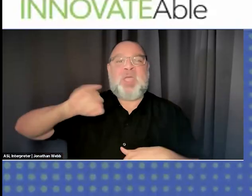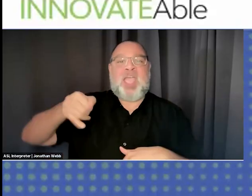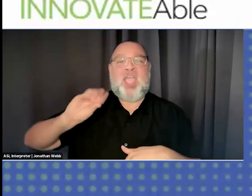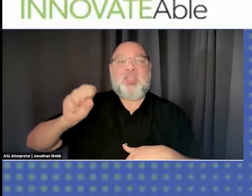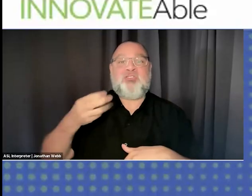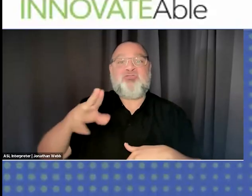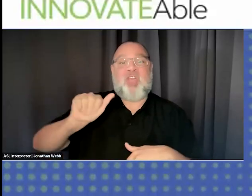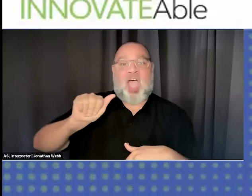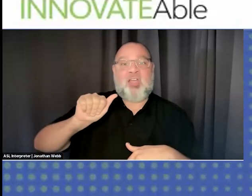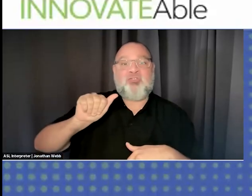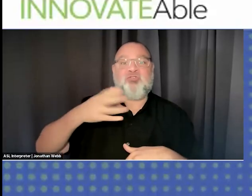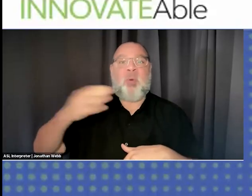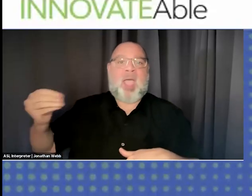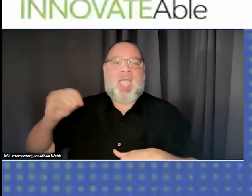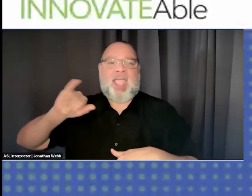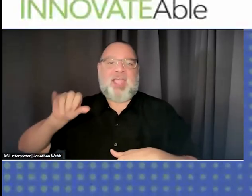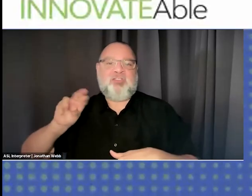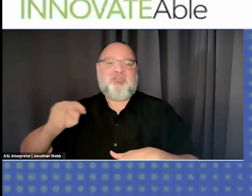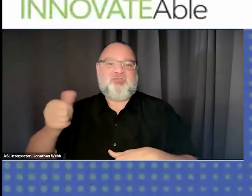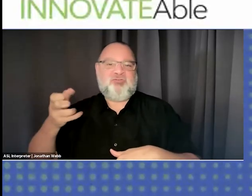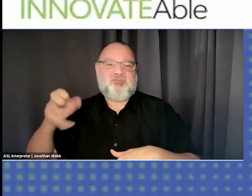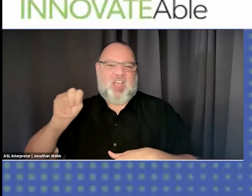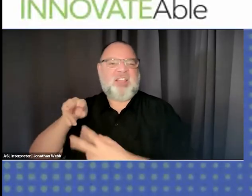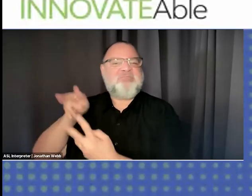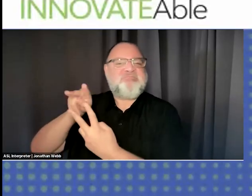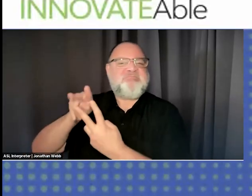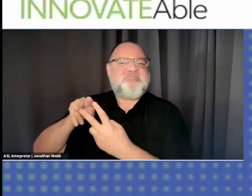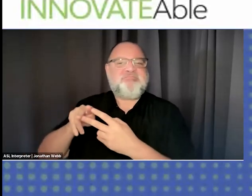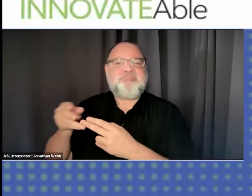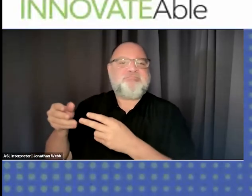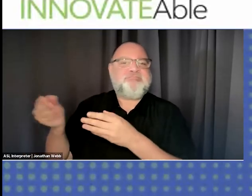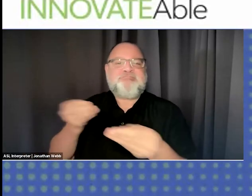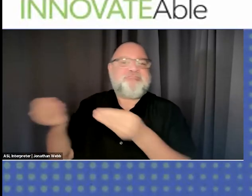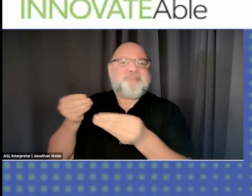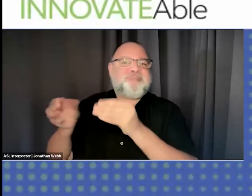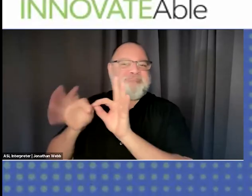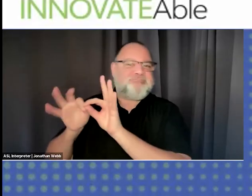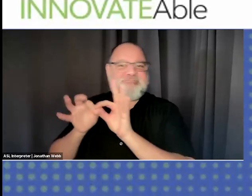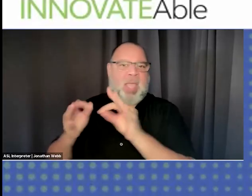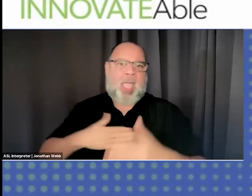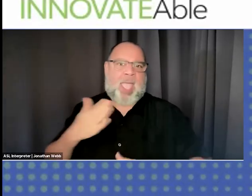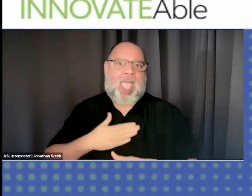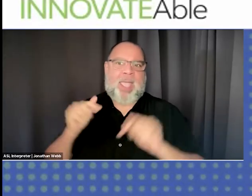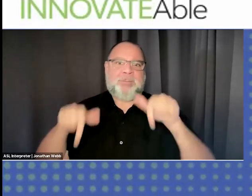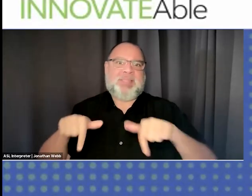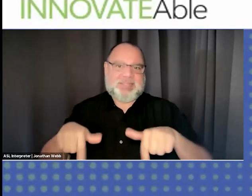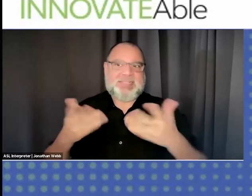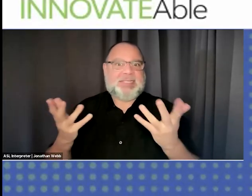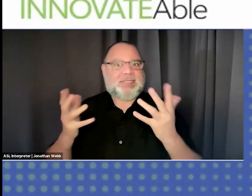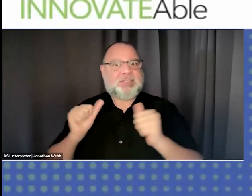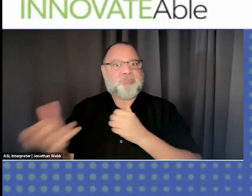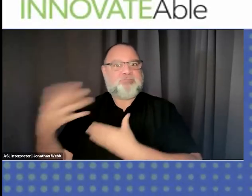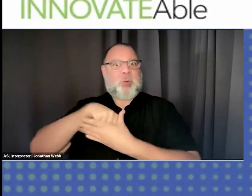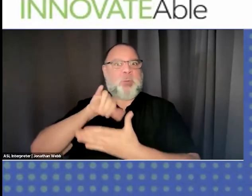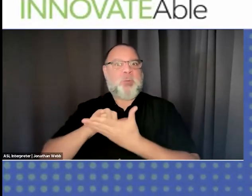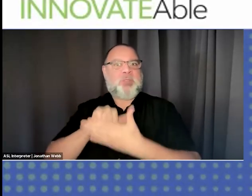Joshua and Jonathan interpreting for us today, and we're so grateful to be able to add that accessibility here for InnovateAble, and